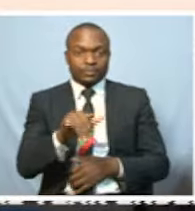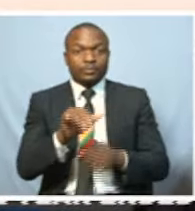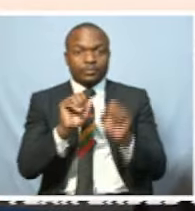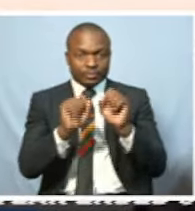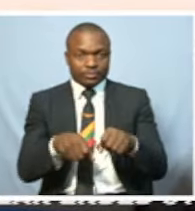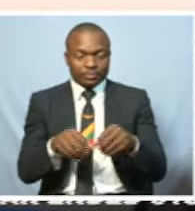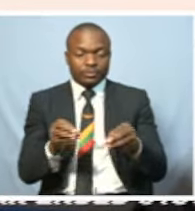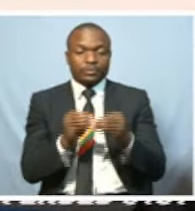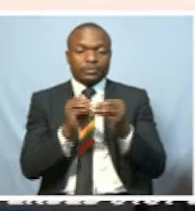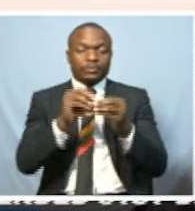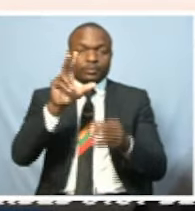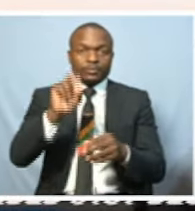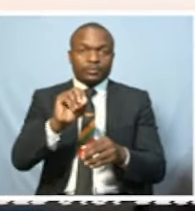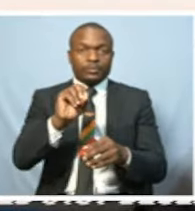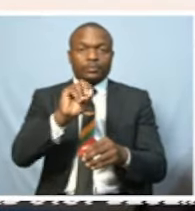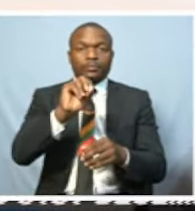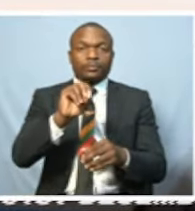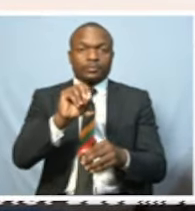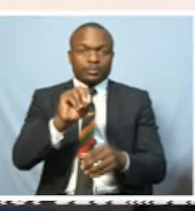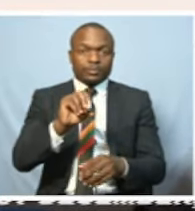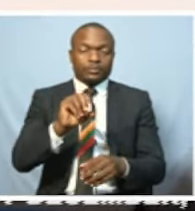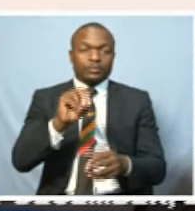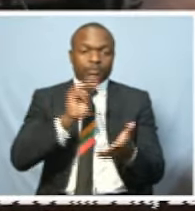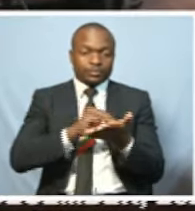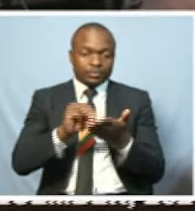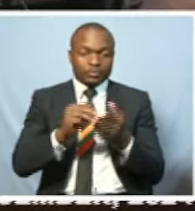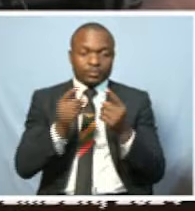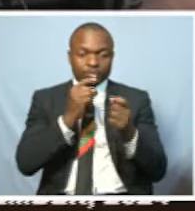of the 30 million which we are talking about. I submit, Chair.